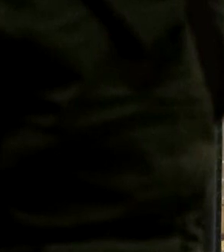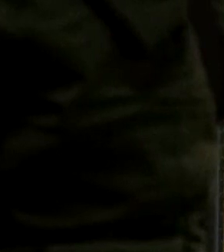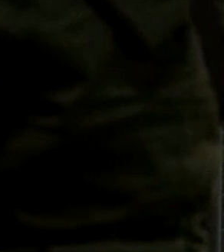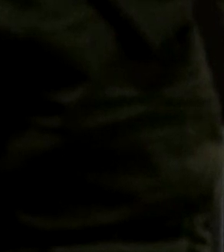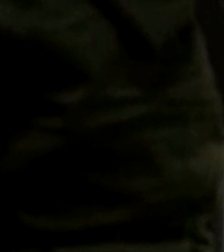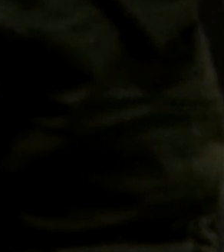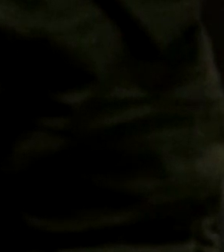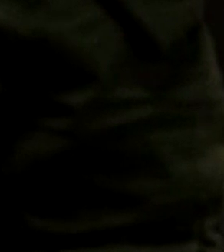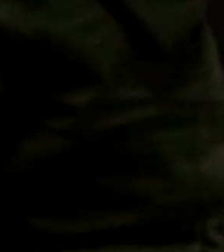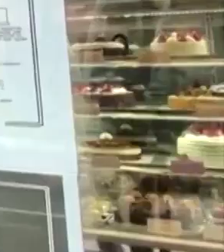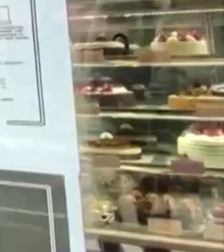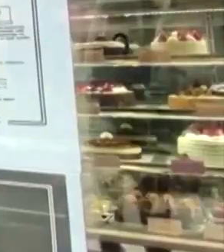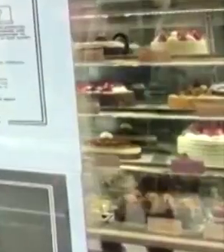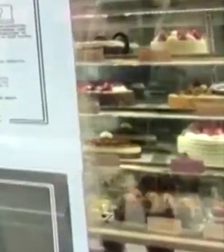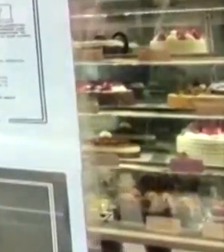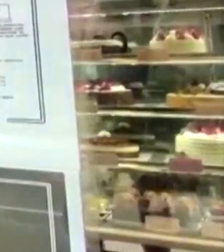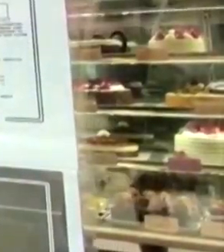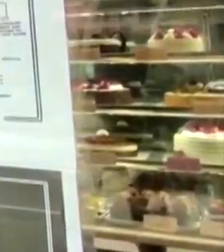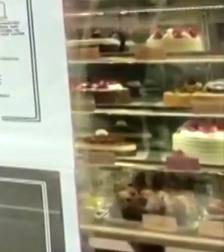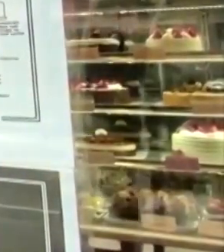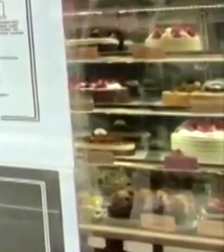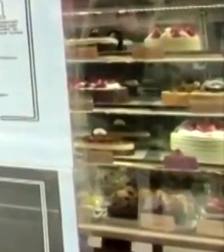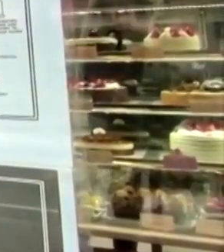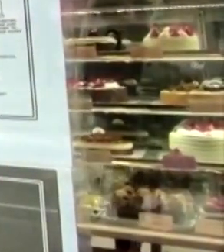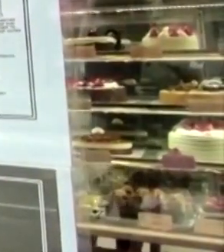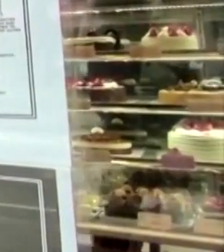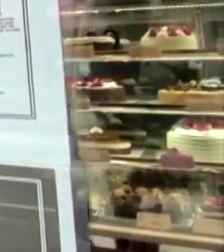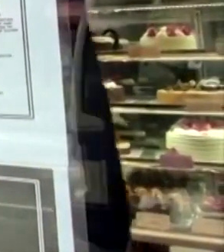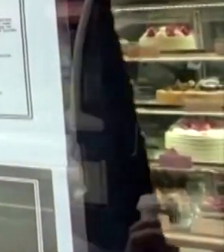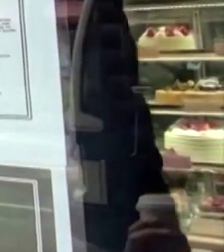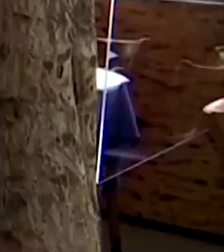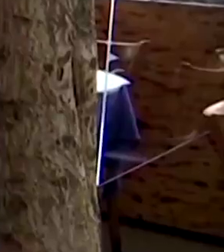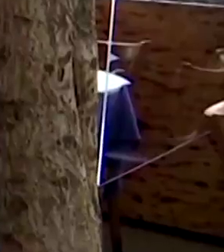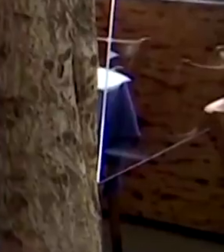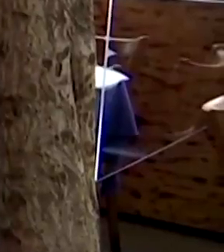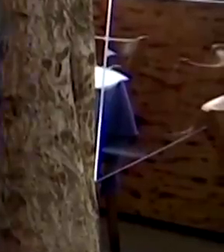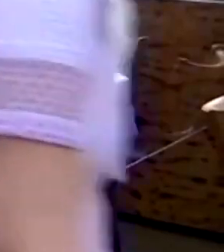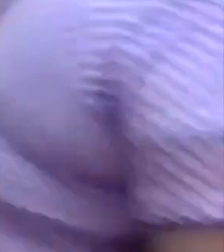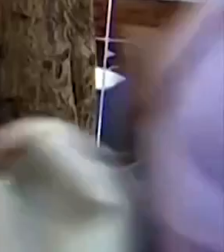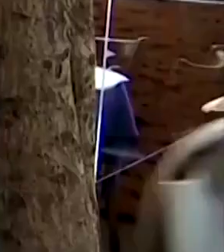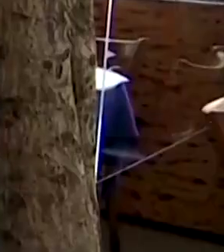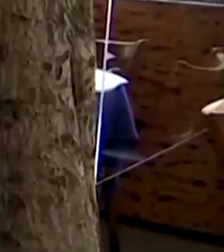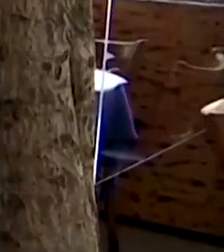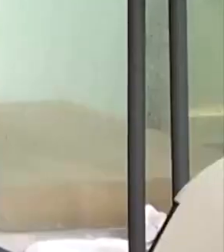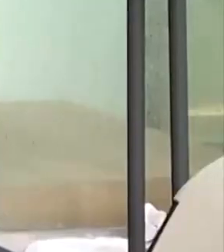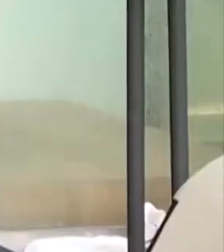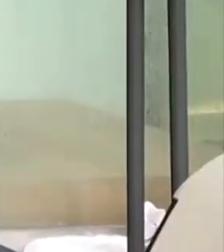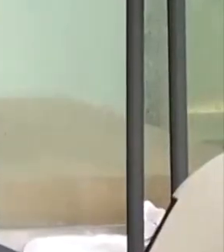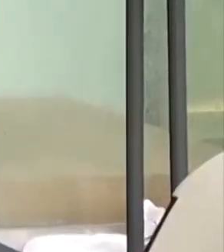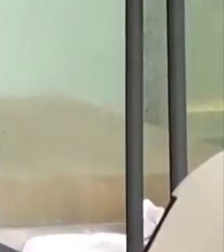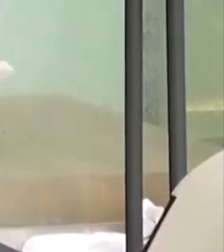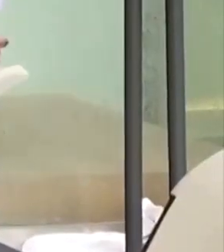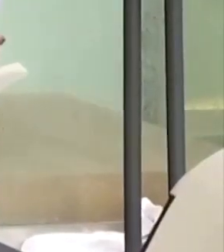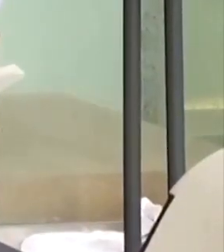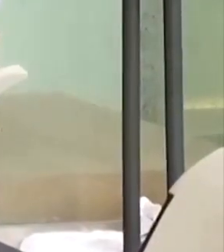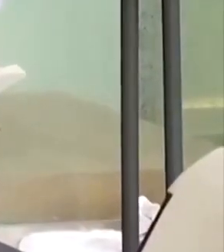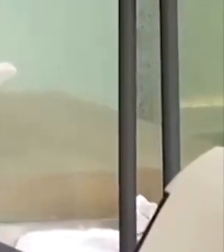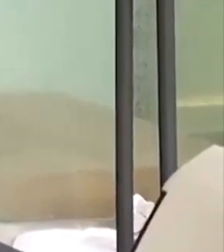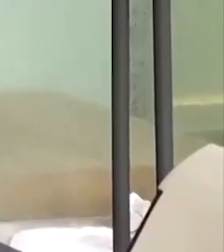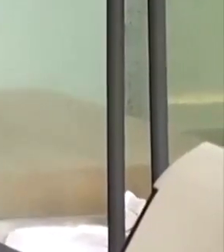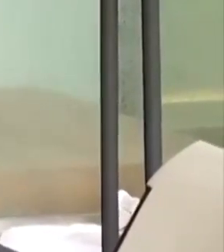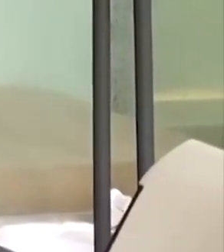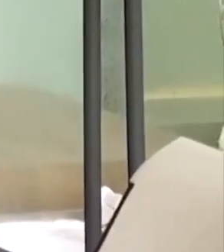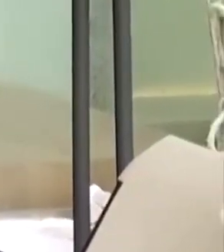transit and in healthcare settings, Cuomo said most social gathering restrictions, capacity restrictions, health screenings, and